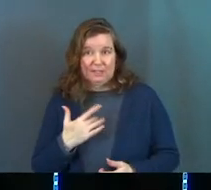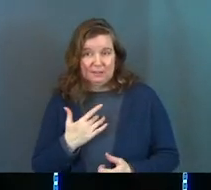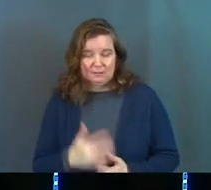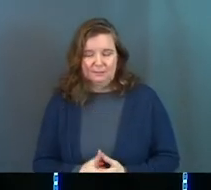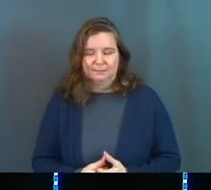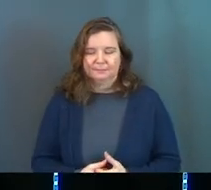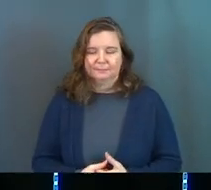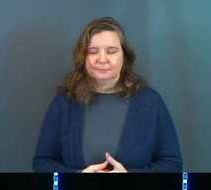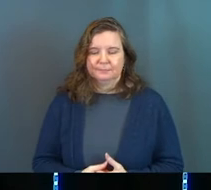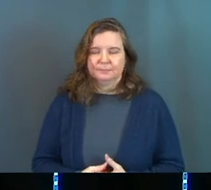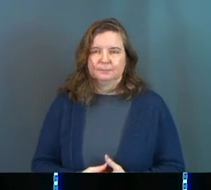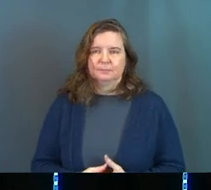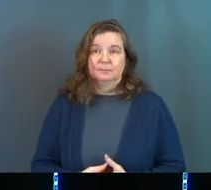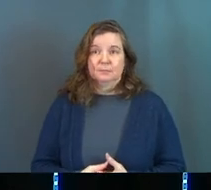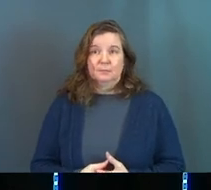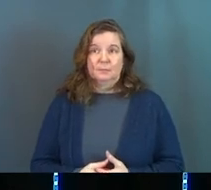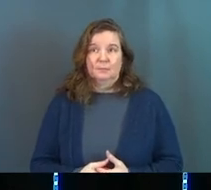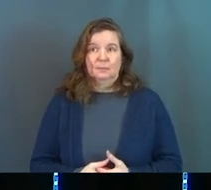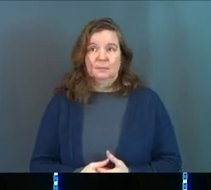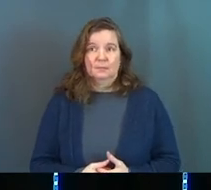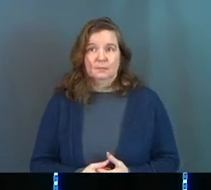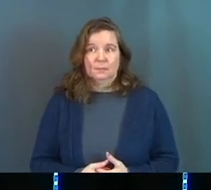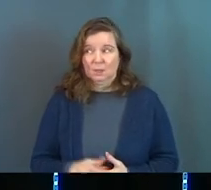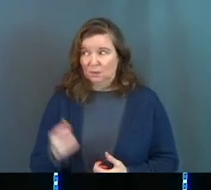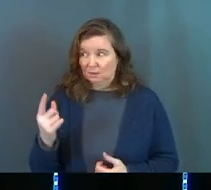feels. So are we there?